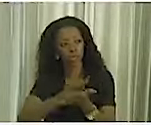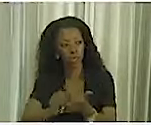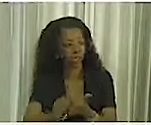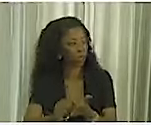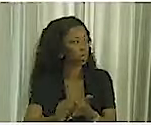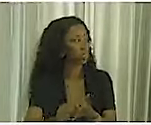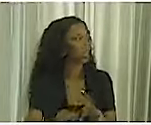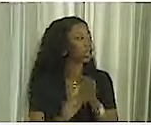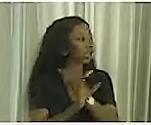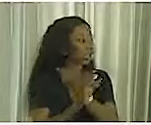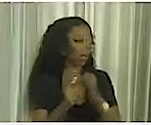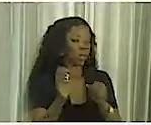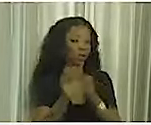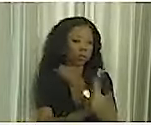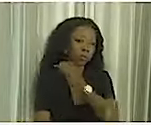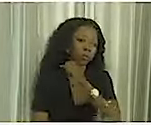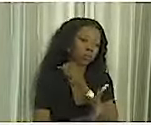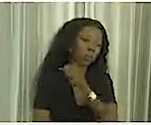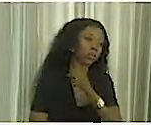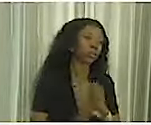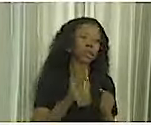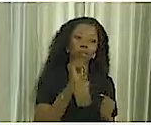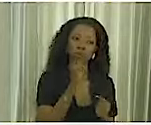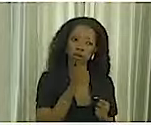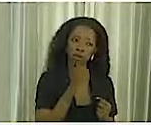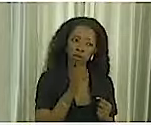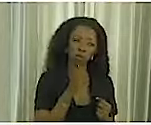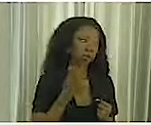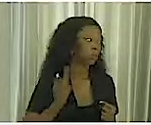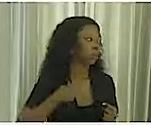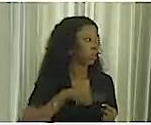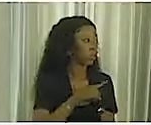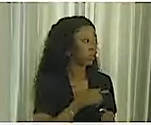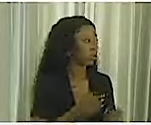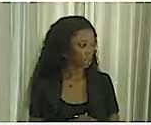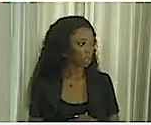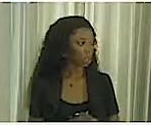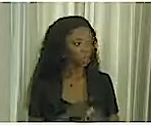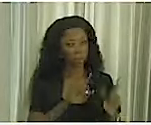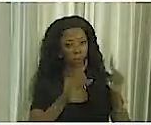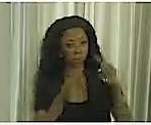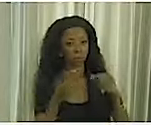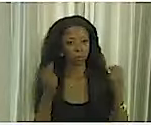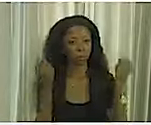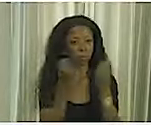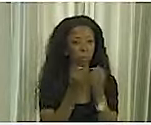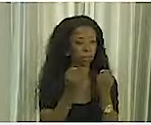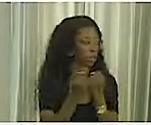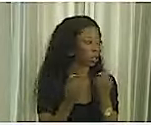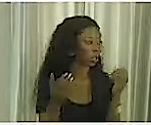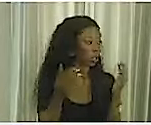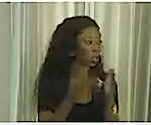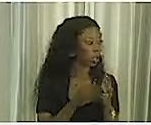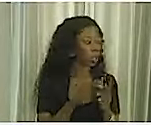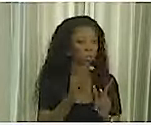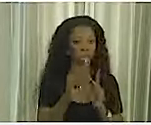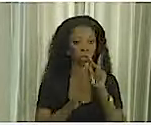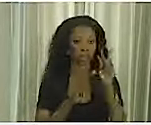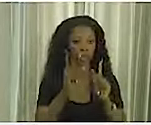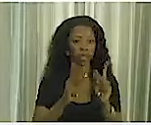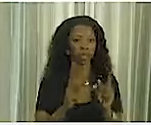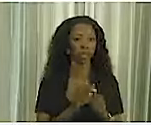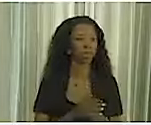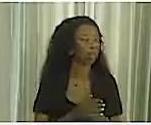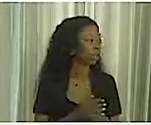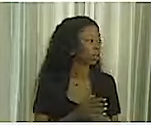back, all man we're not able to afford anything in there. Now they go Poel and for, so to what end? But it's not just EDSA facilities.